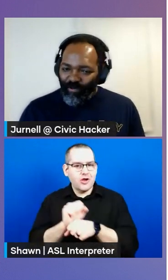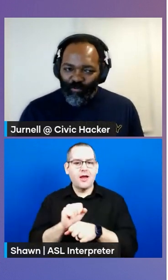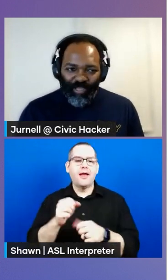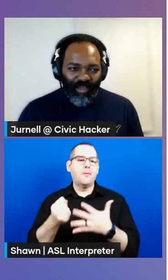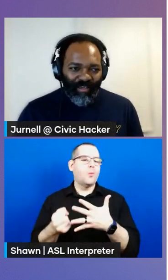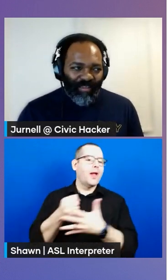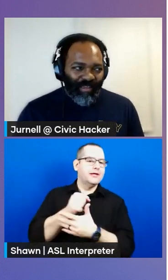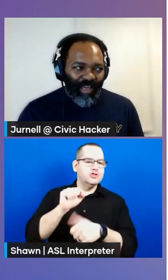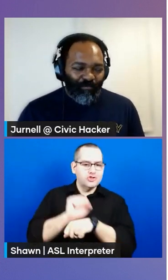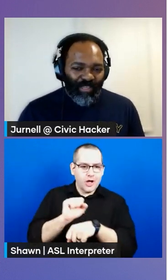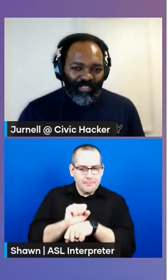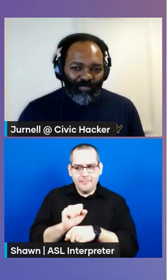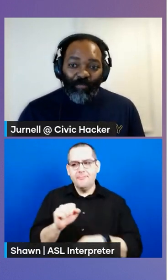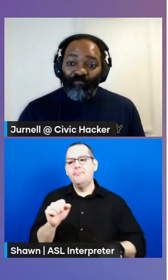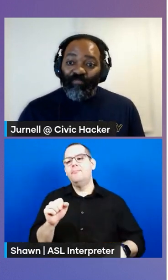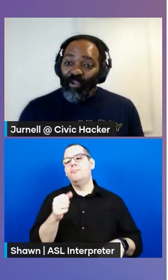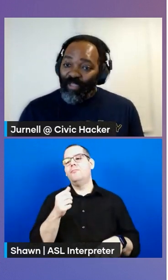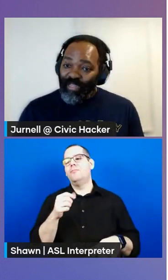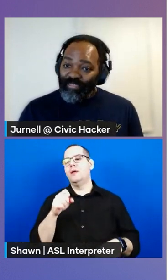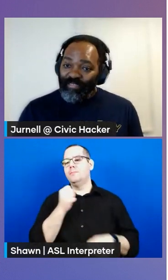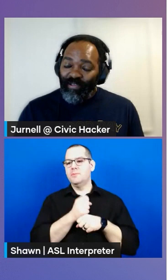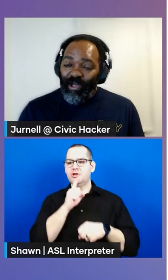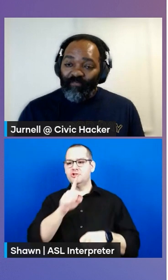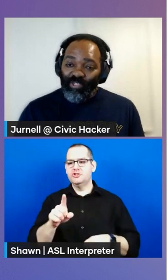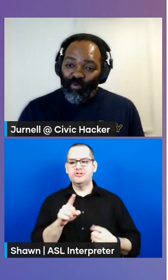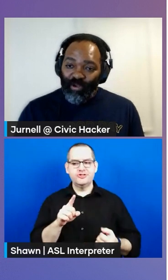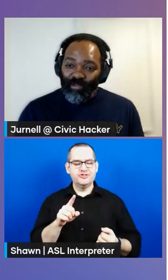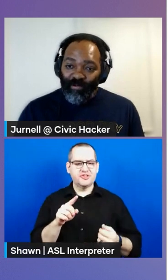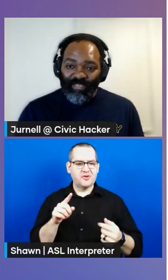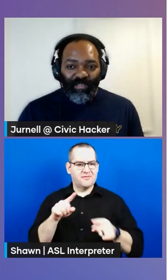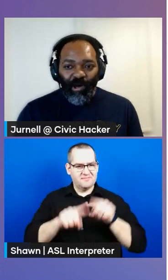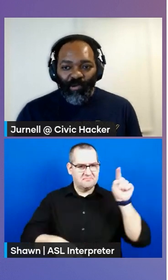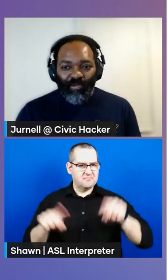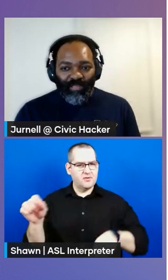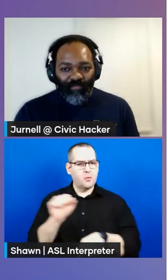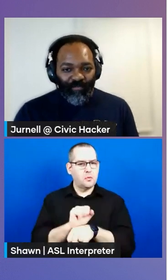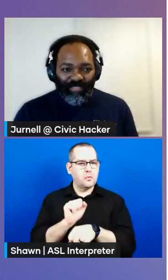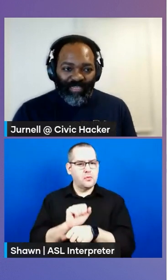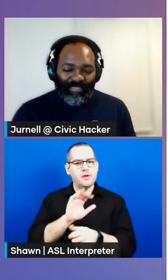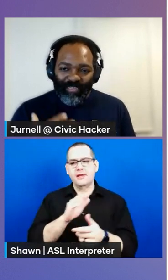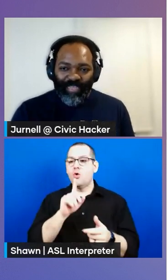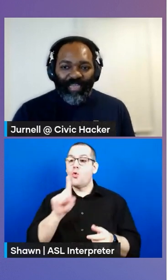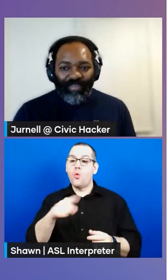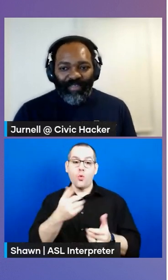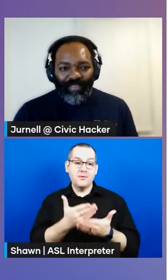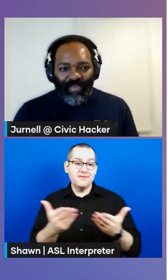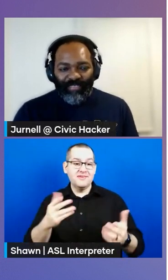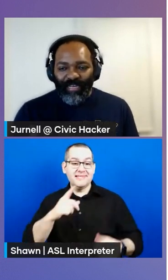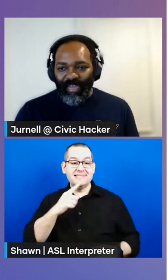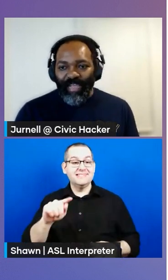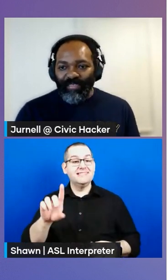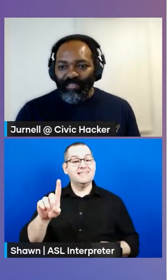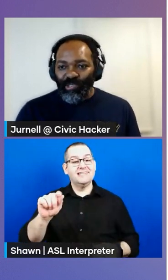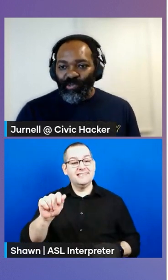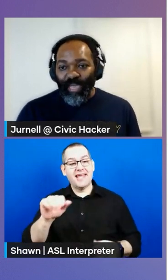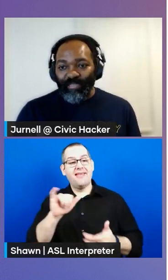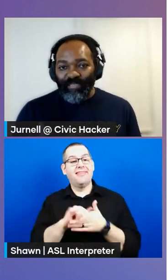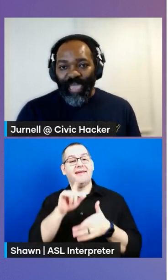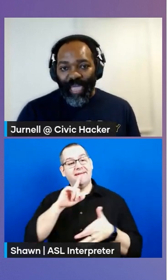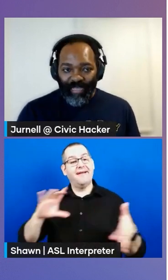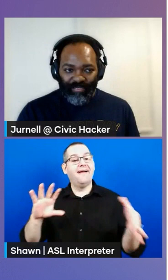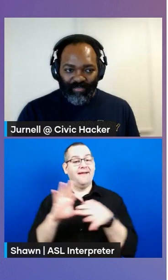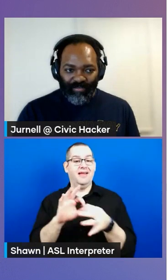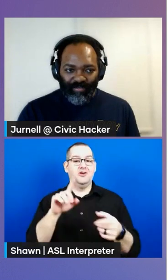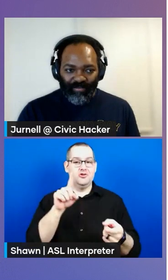that we can spin up variants of these workloads. That's only difference is the data that is connected to